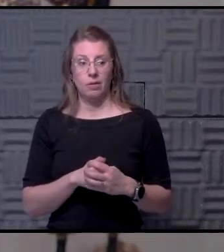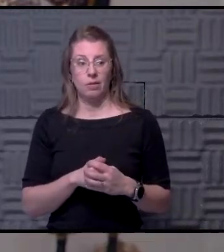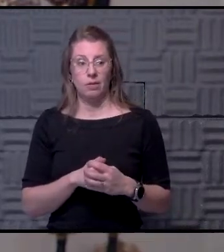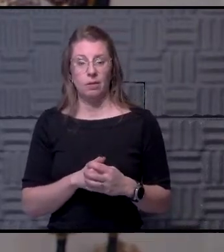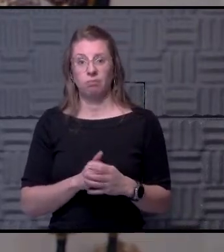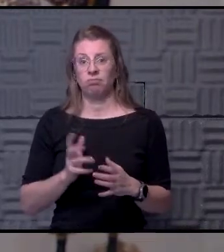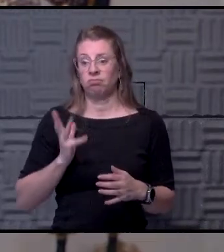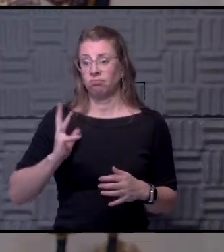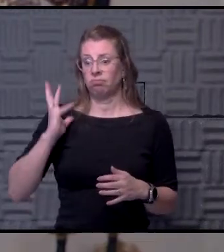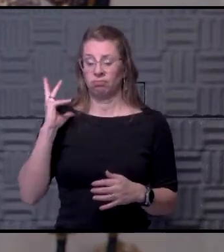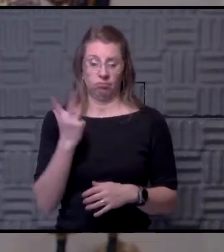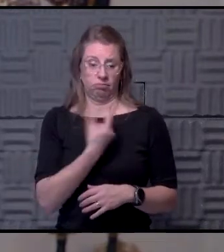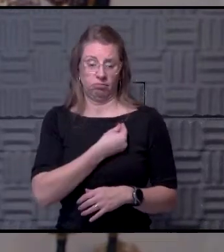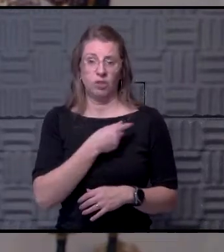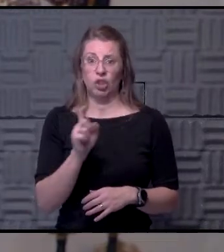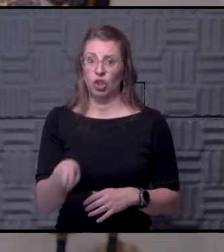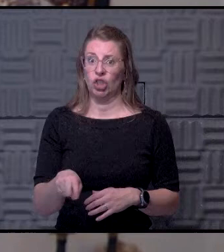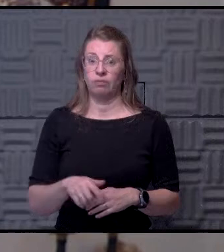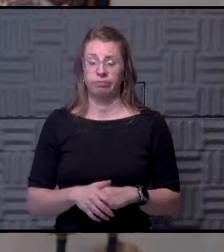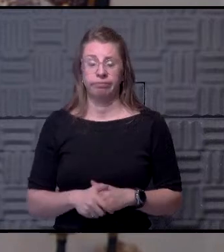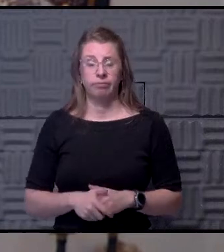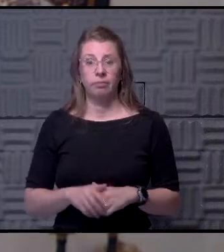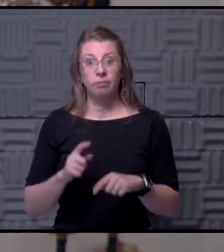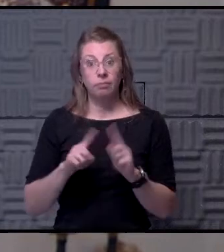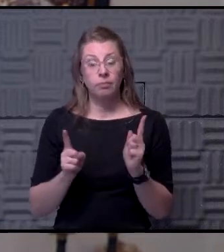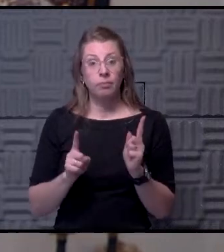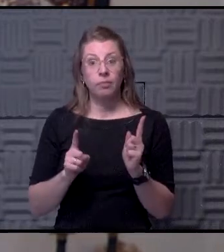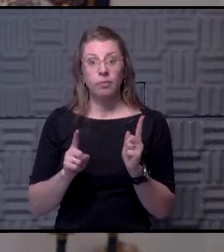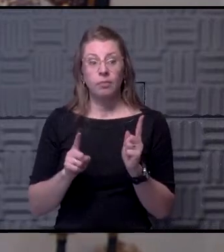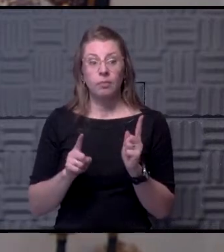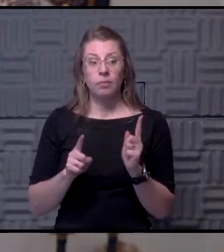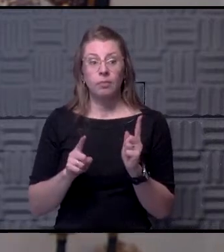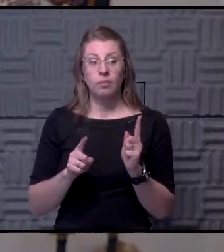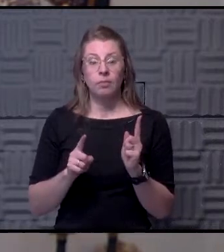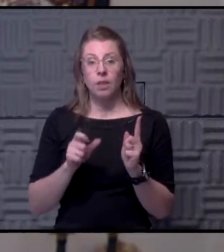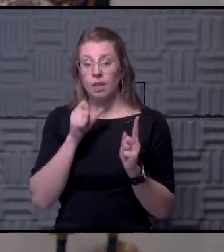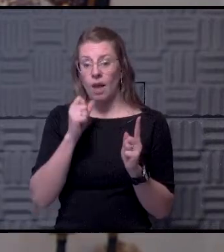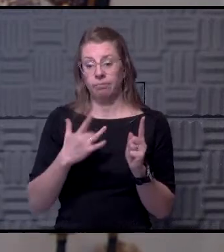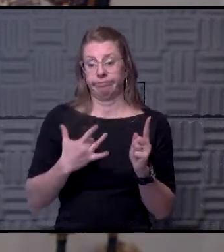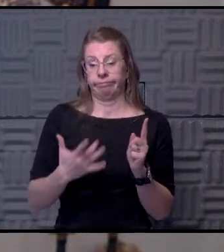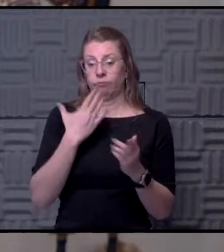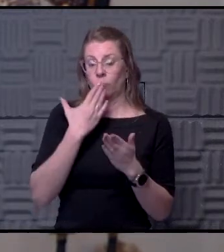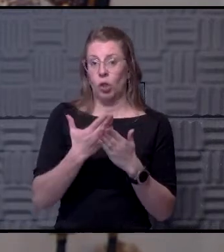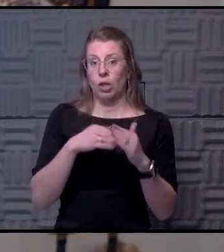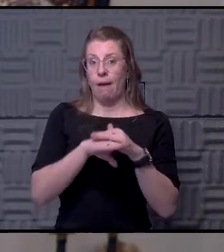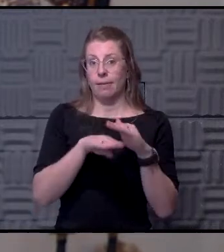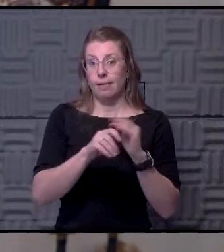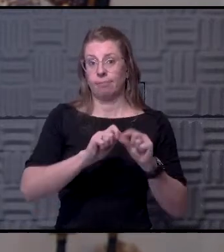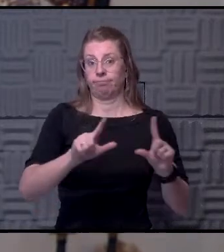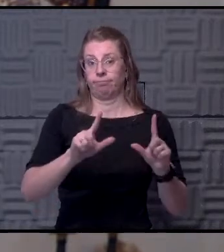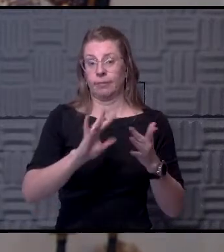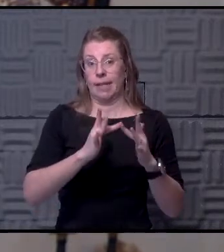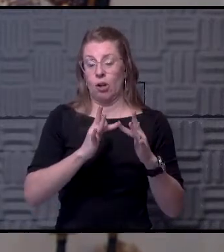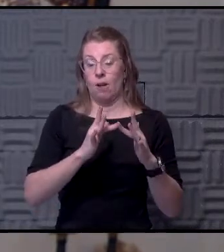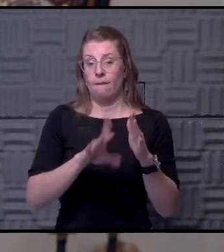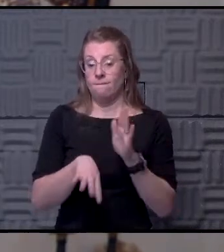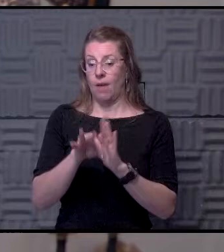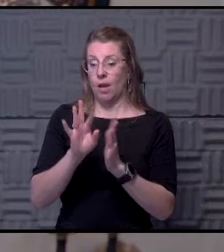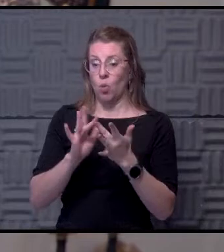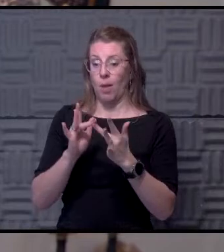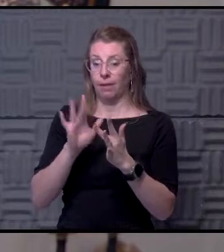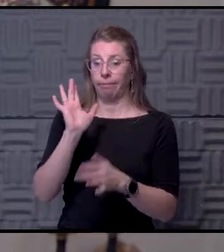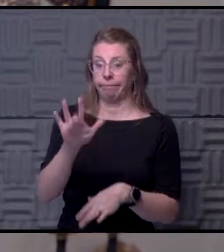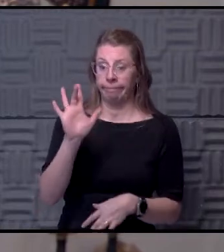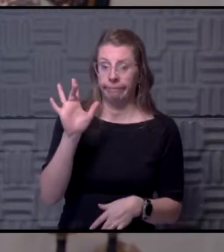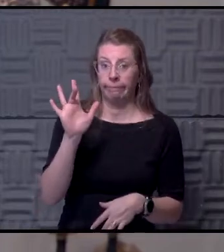been vaccinated, quite honestly. But they're not typically very good at accessing the internet, finding a website they can click